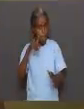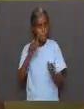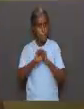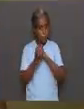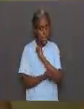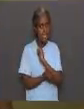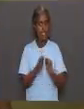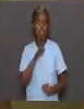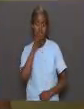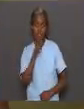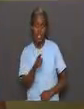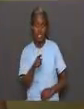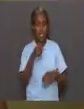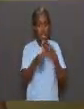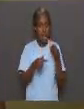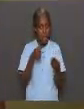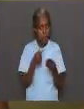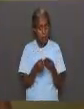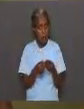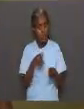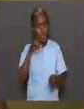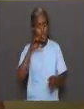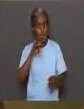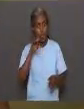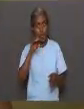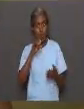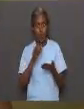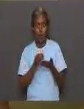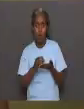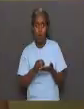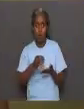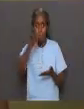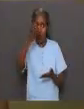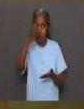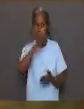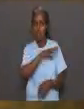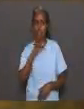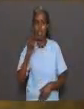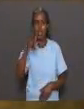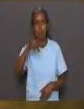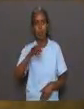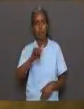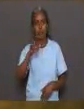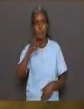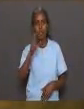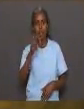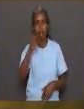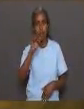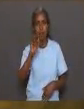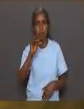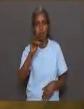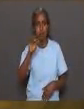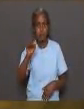facts about frustum of cones and pyramids. In today's